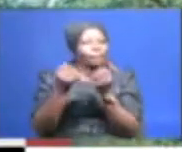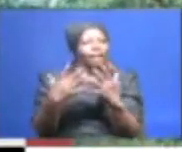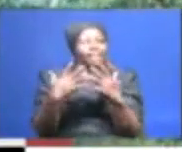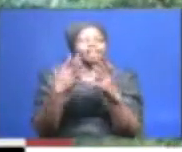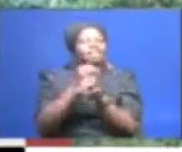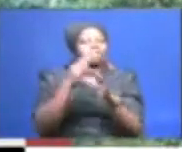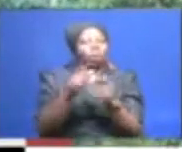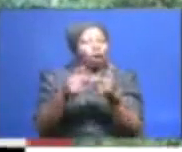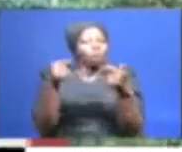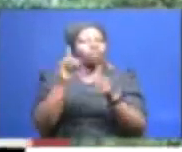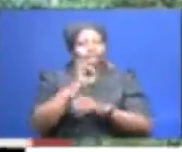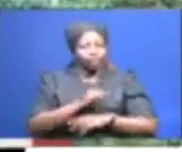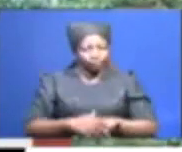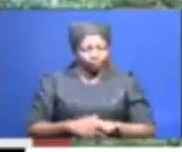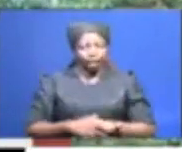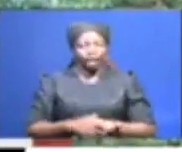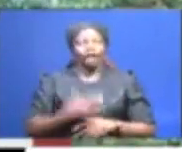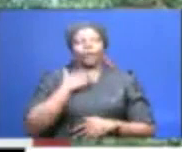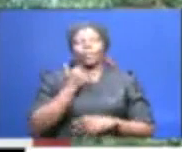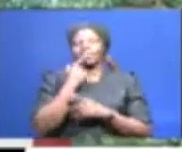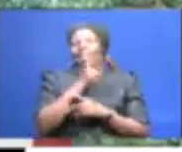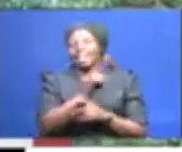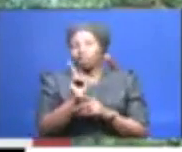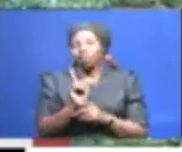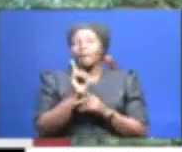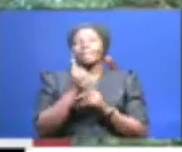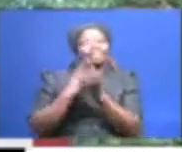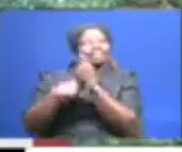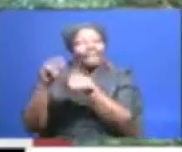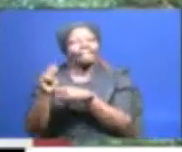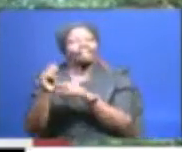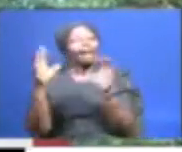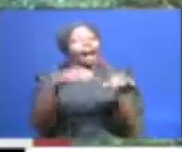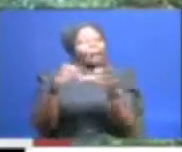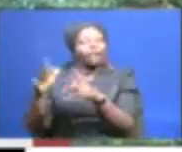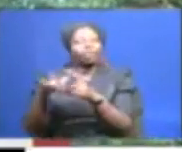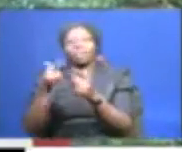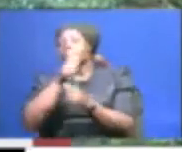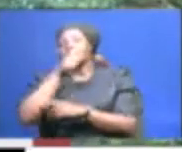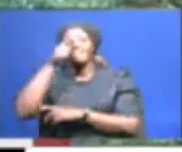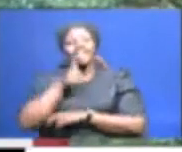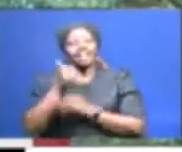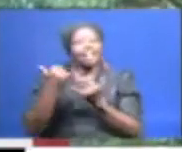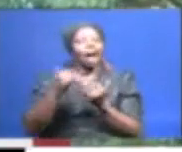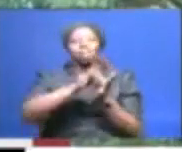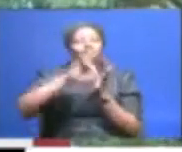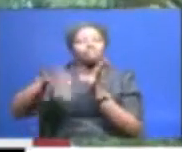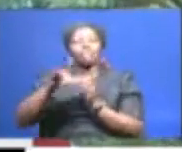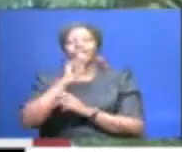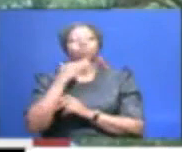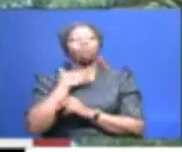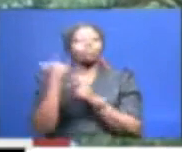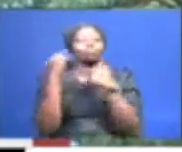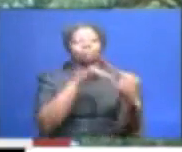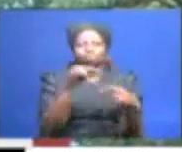ya privatization tumeifutilia mbali. Hatutaki kugombana na wananchi hapa kuhusu ancestral land,